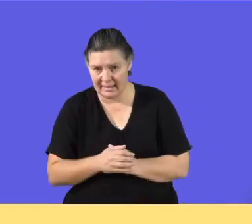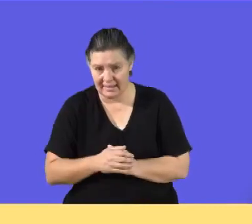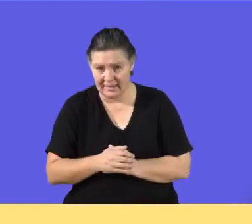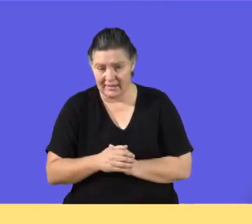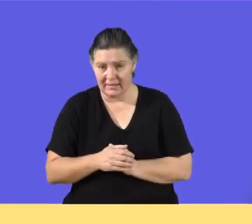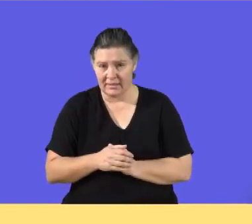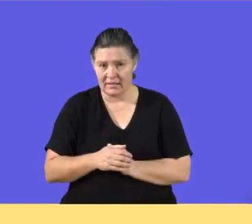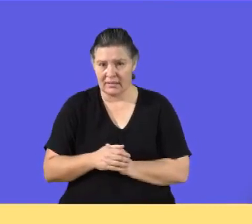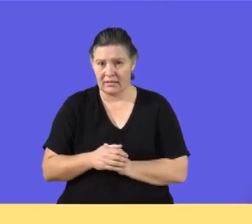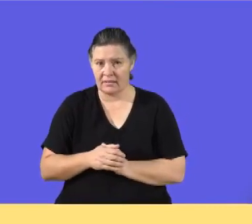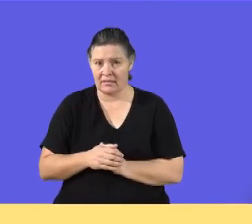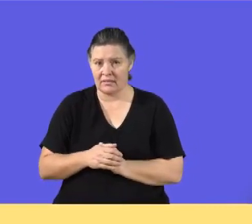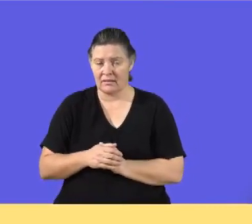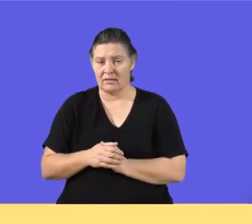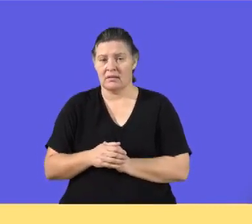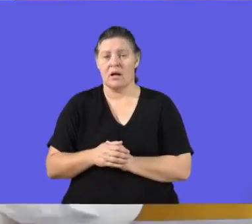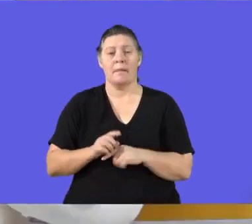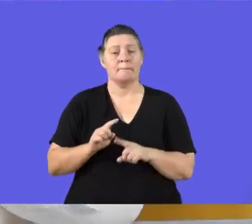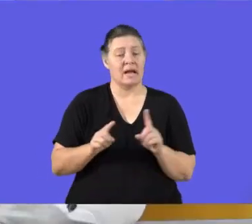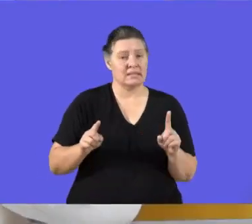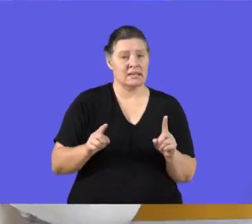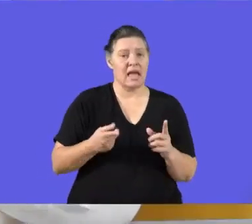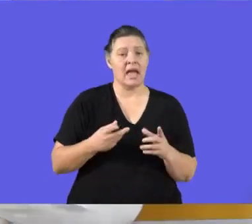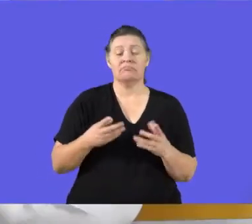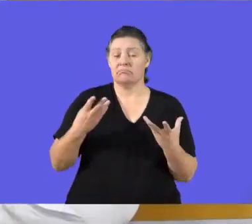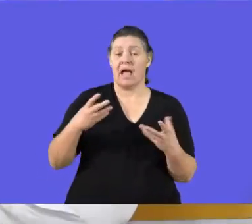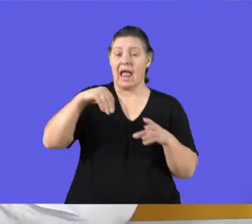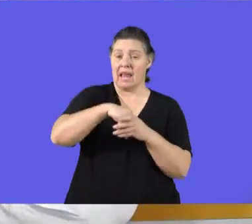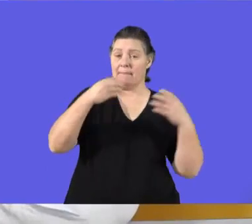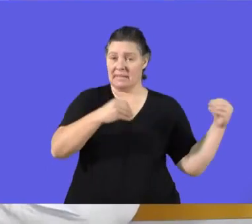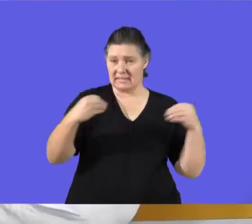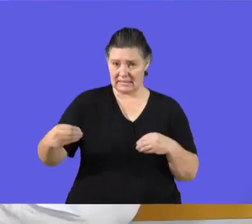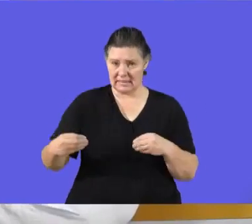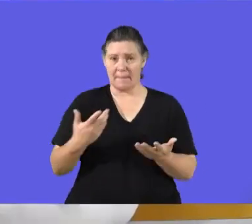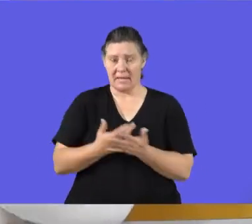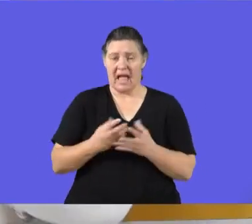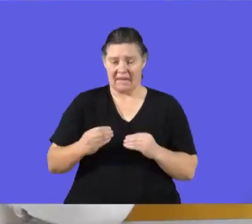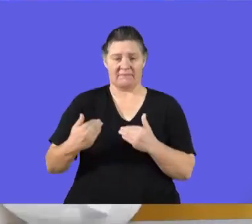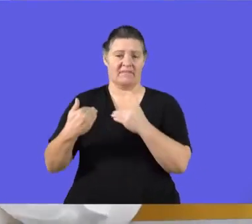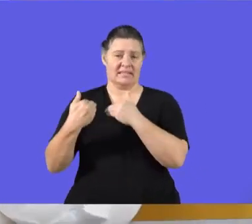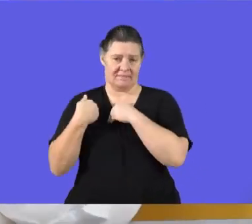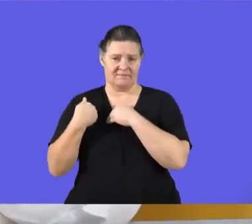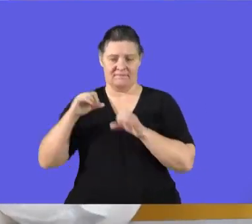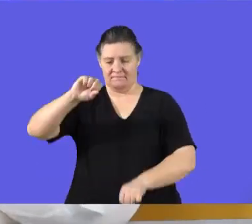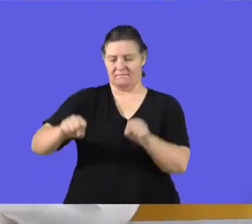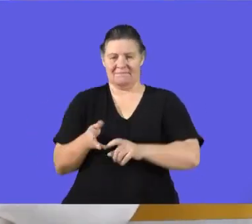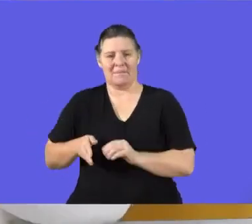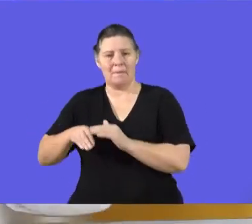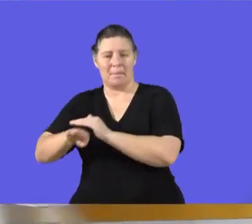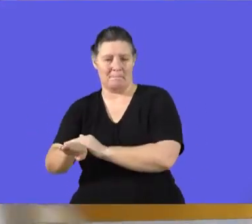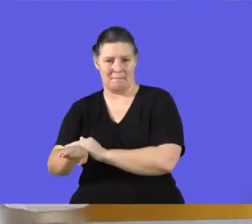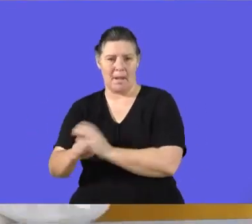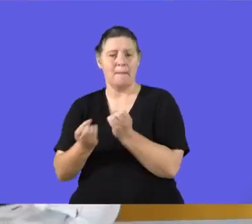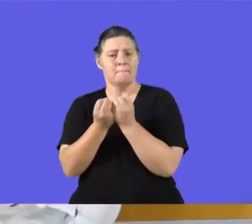it should be a bank, all right? So cash must be kept in a safe place. But if we are to keep it in the business, it should be